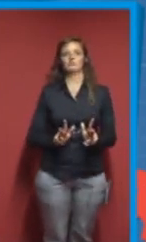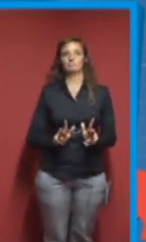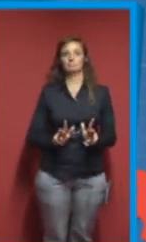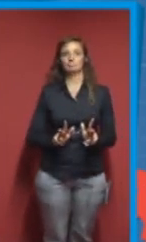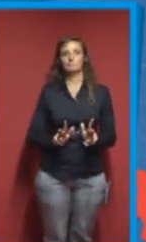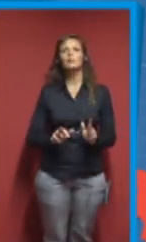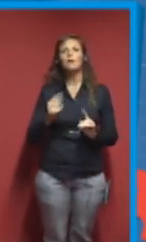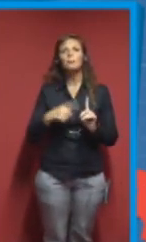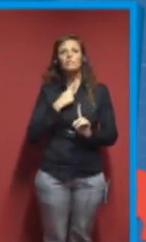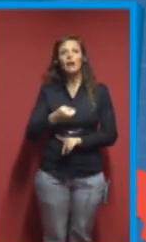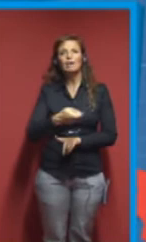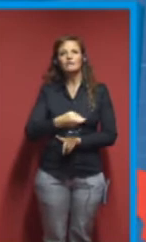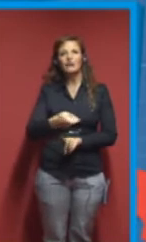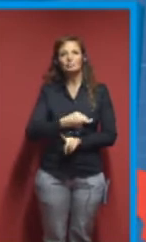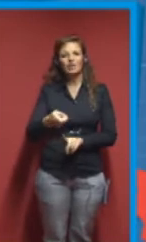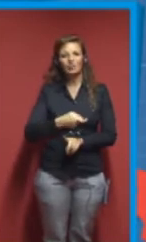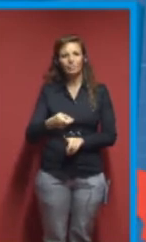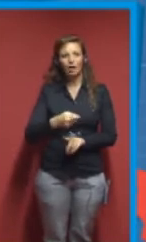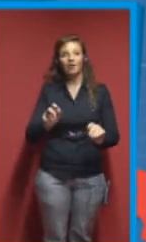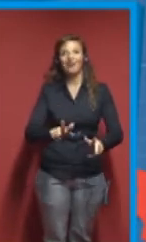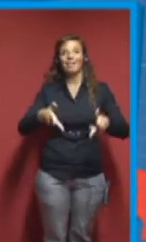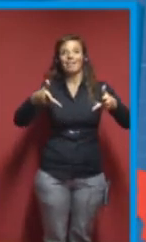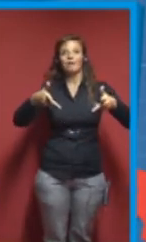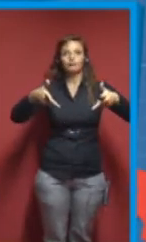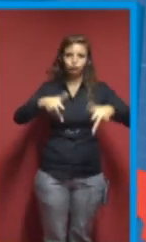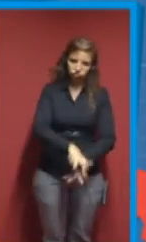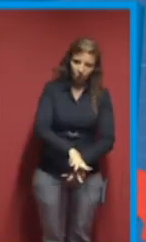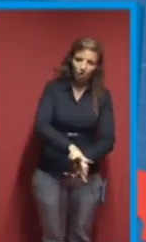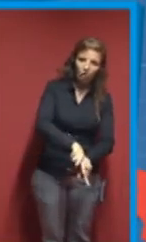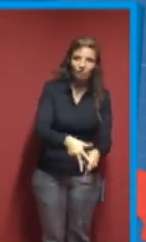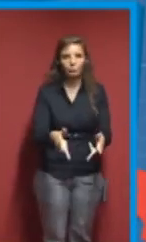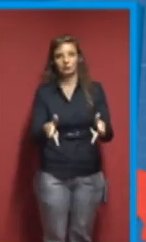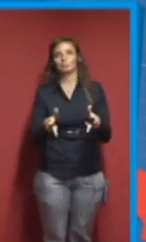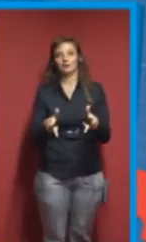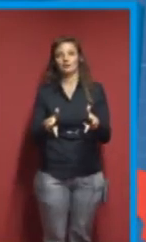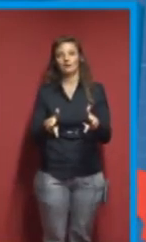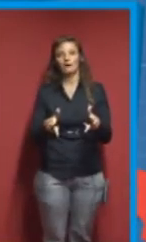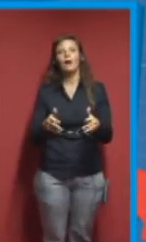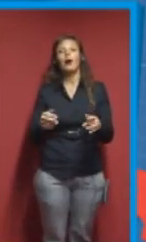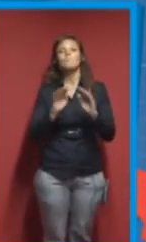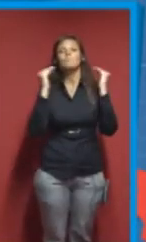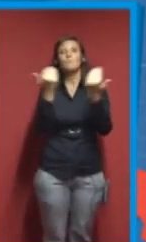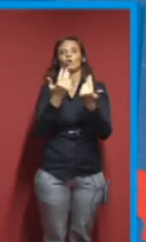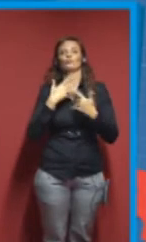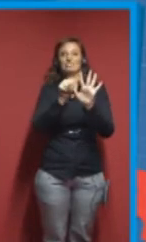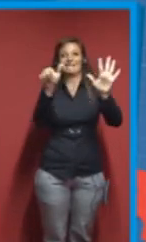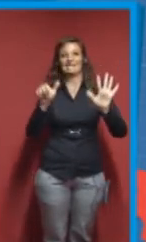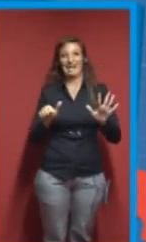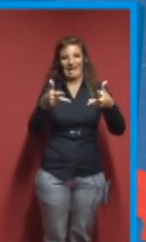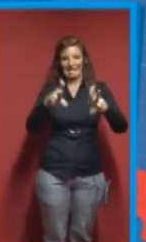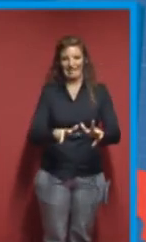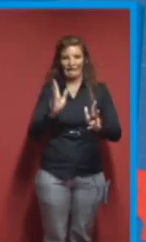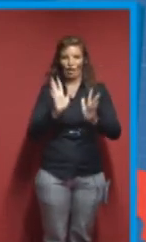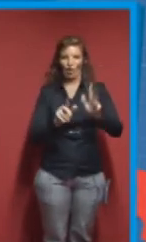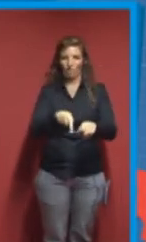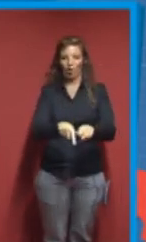There are six of these robotic chairs that exist. It's a limited edition of six. Two have